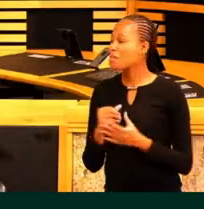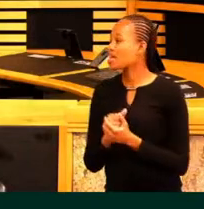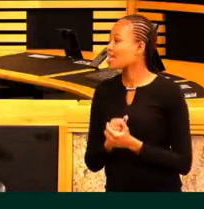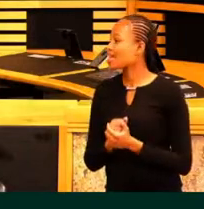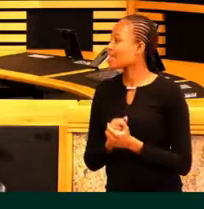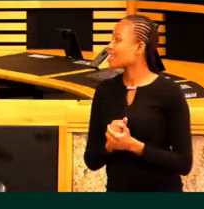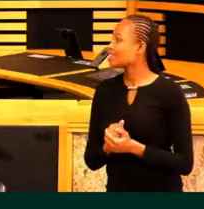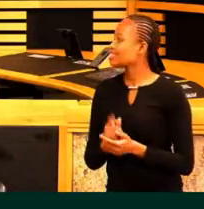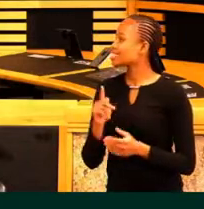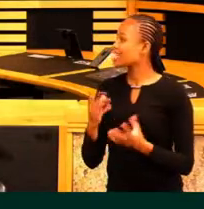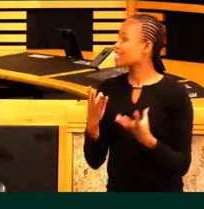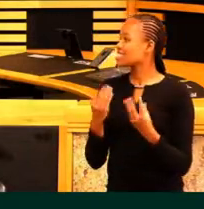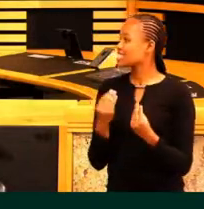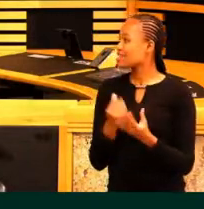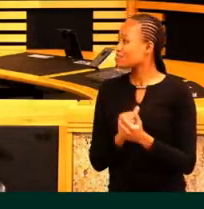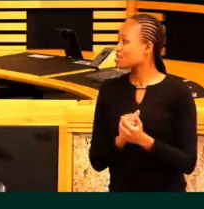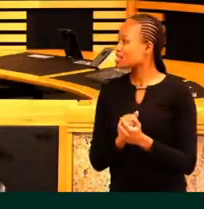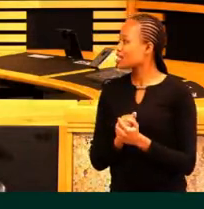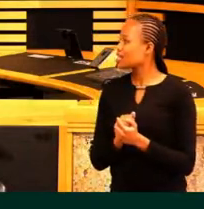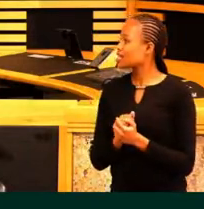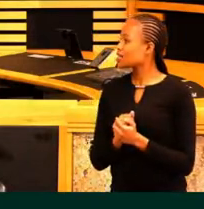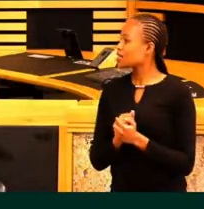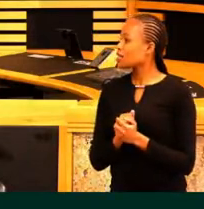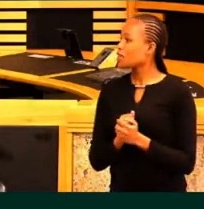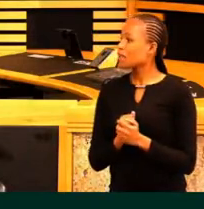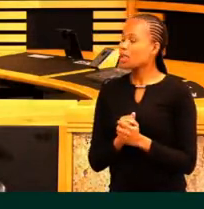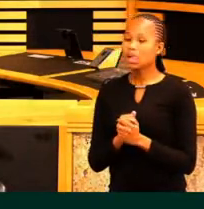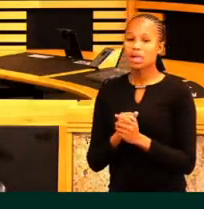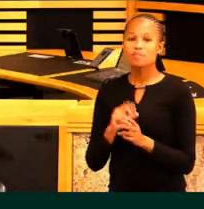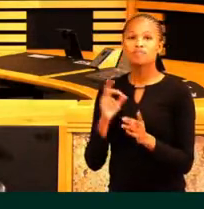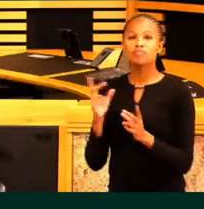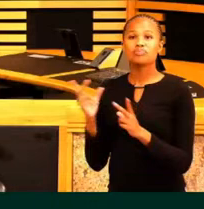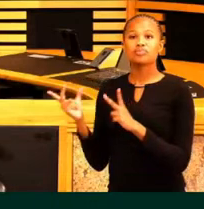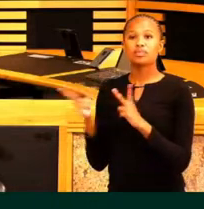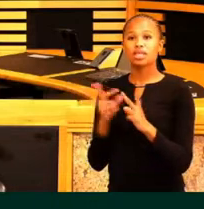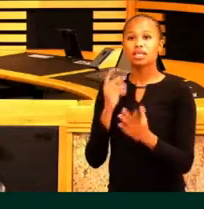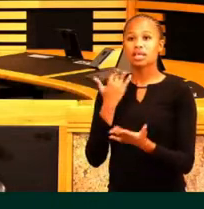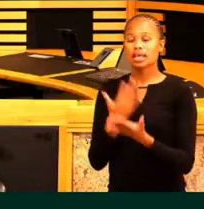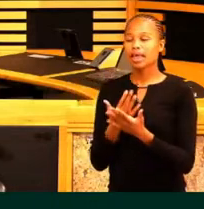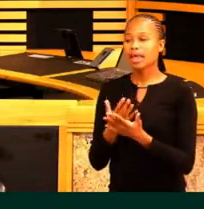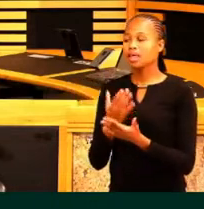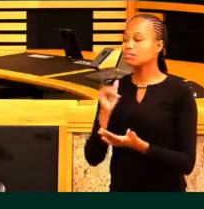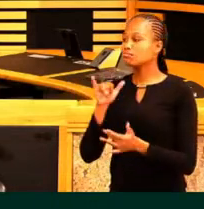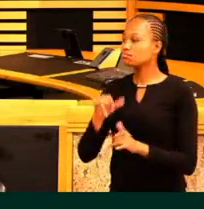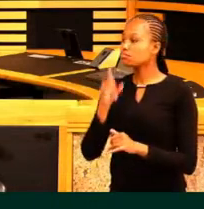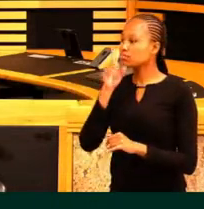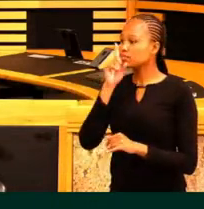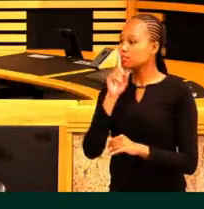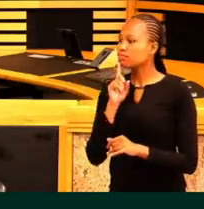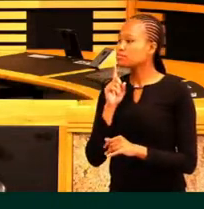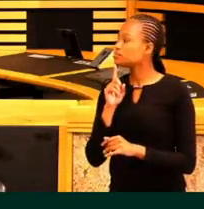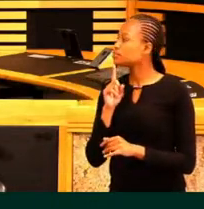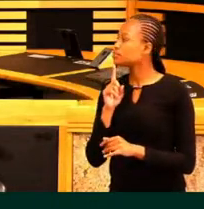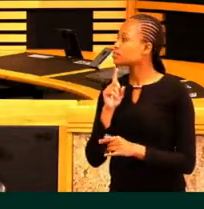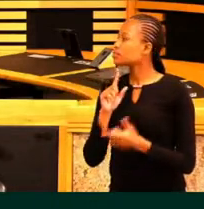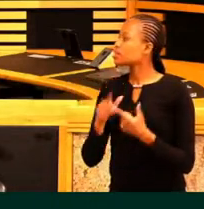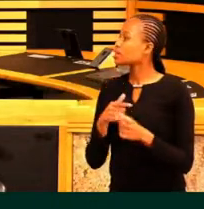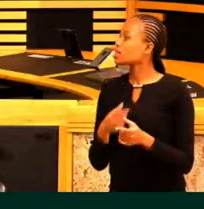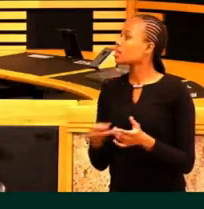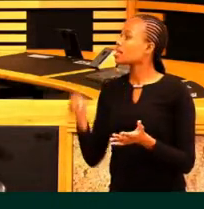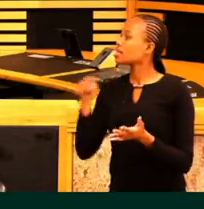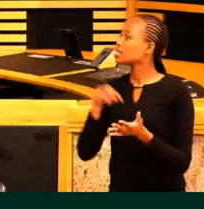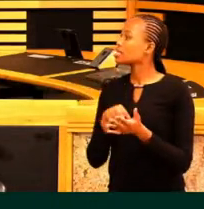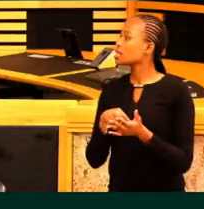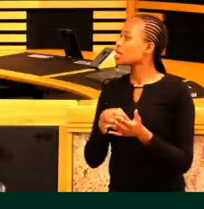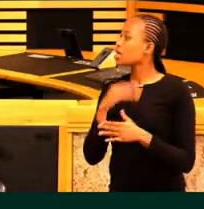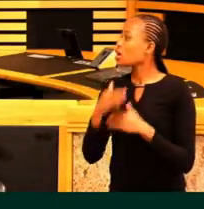at the end of the house guests are requested to remain silent and standing until the